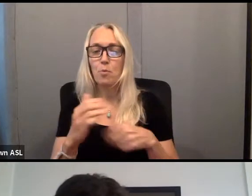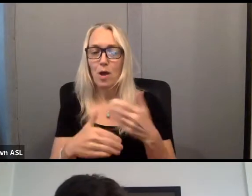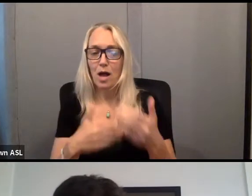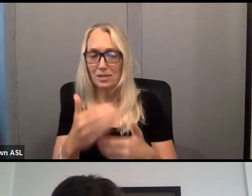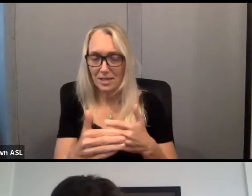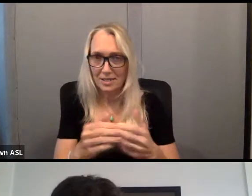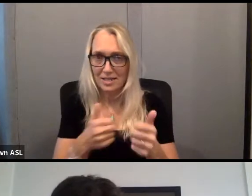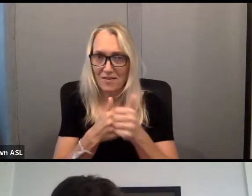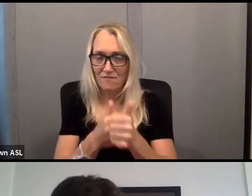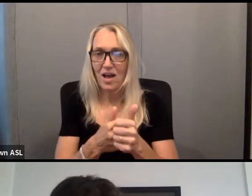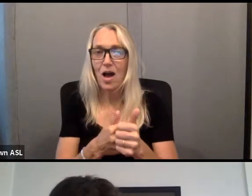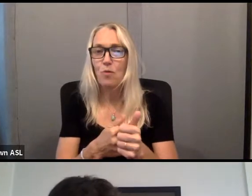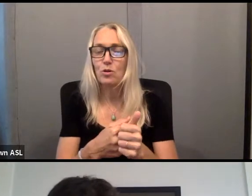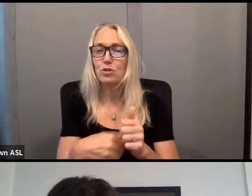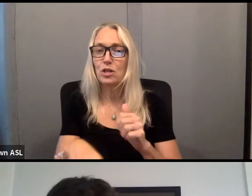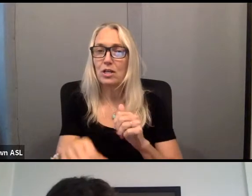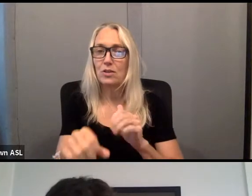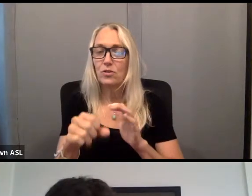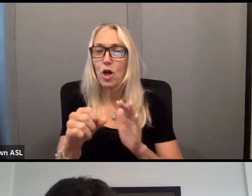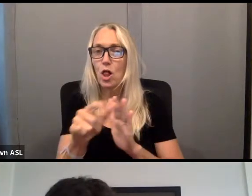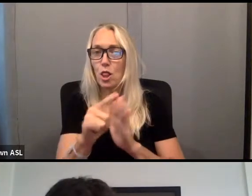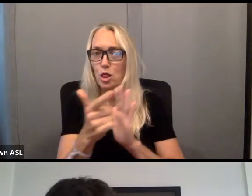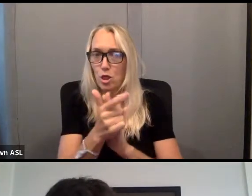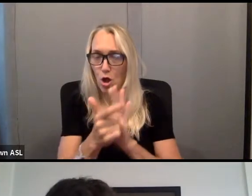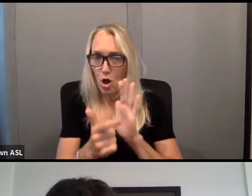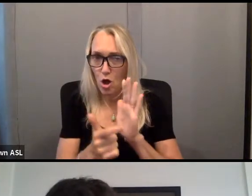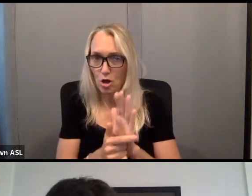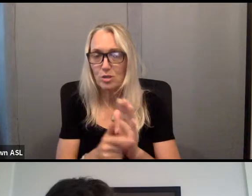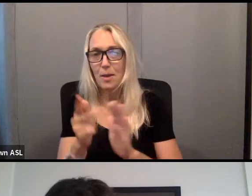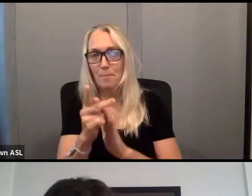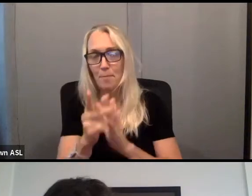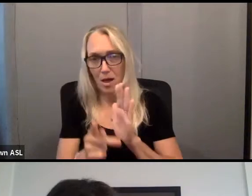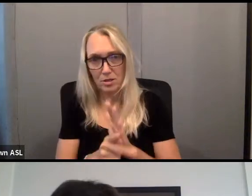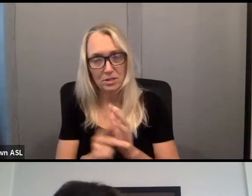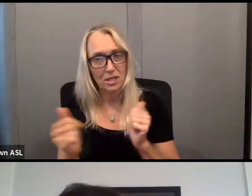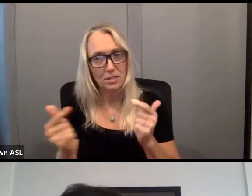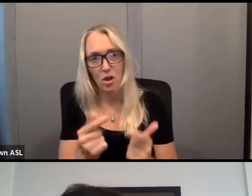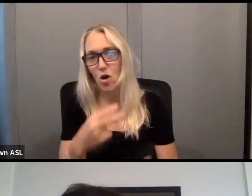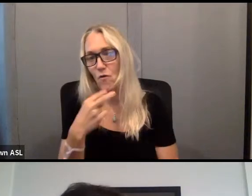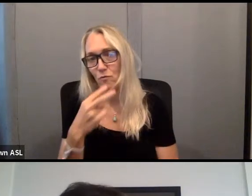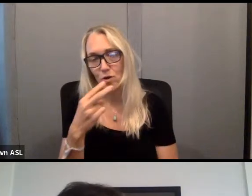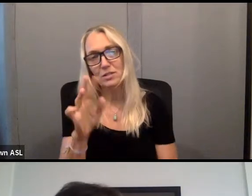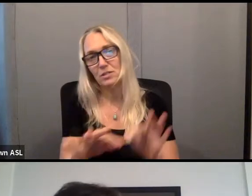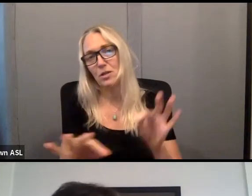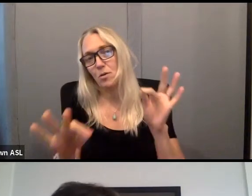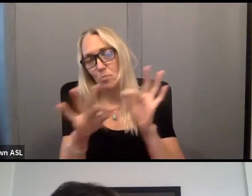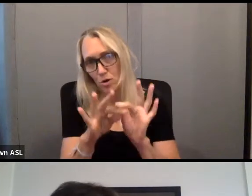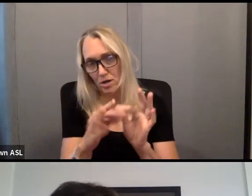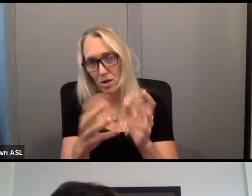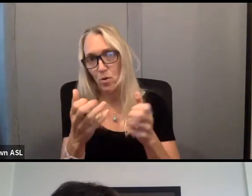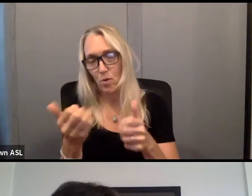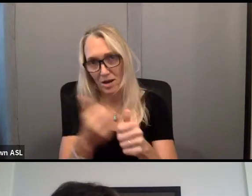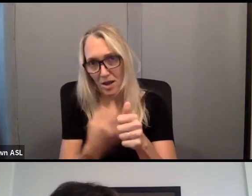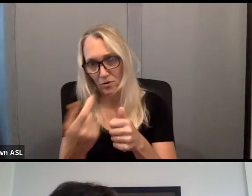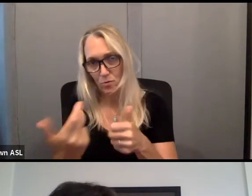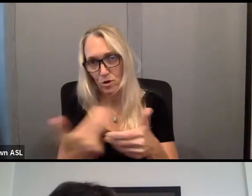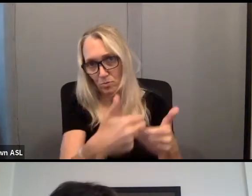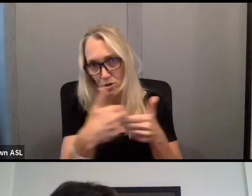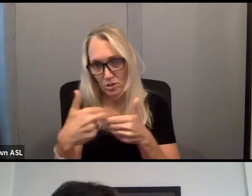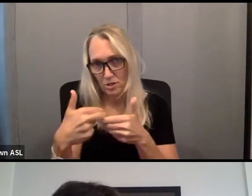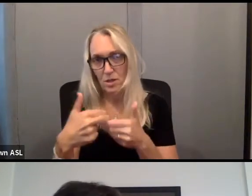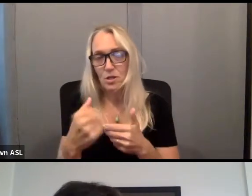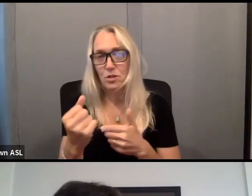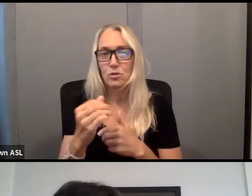statute and where all voices are welcome and there's access for everyone. To